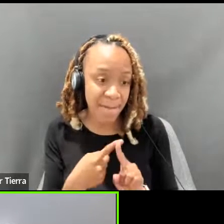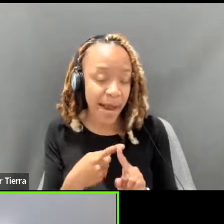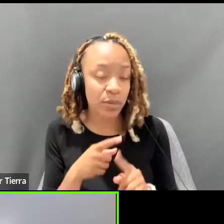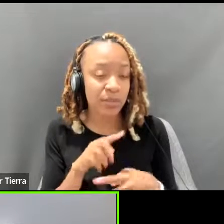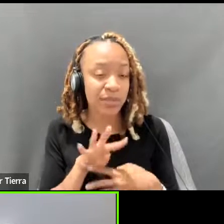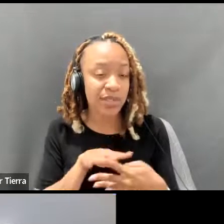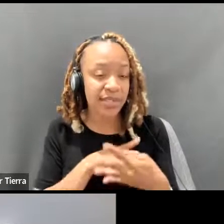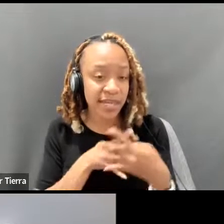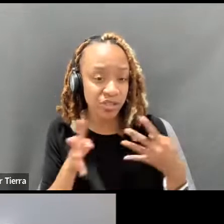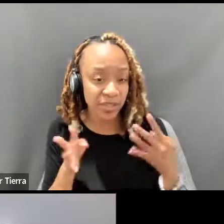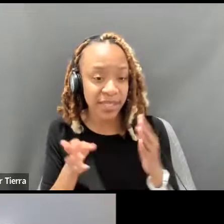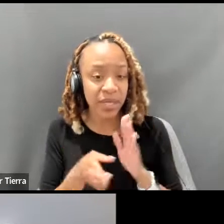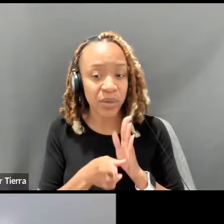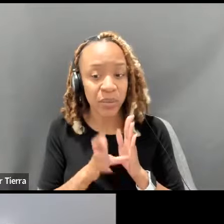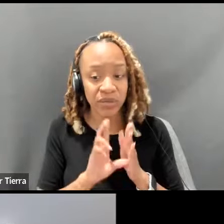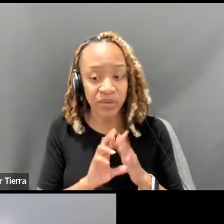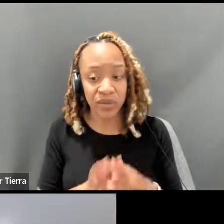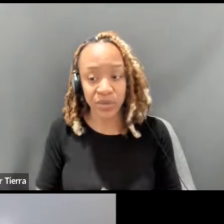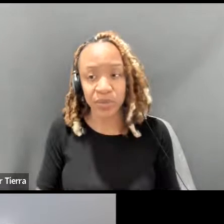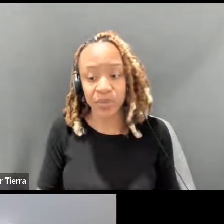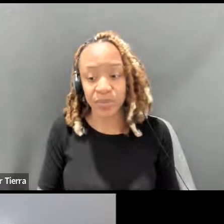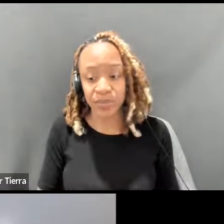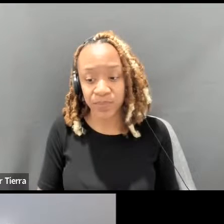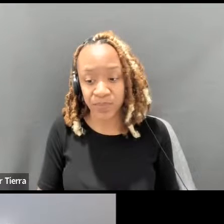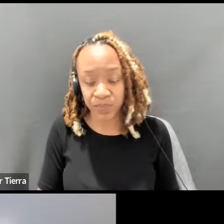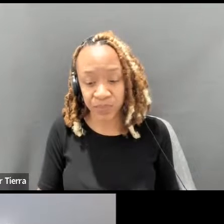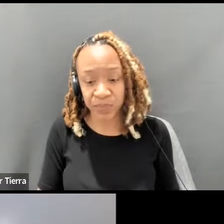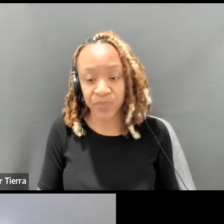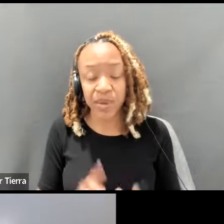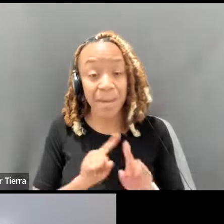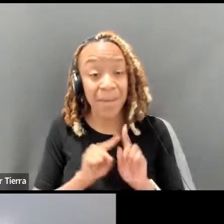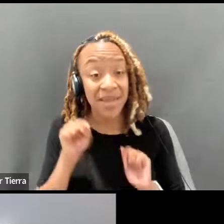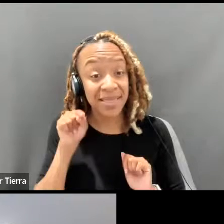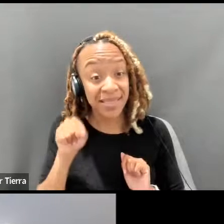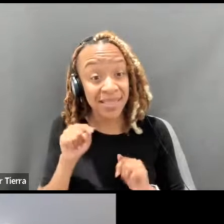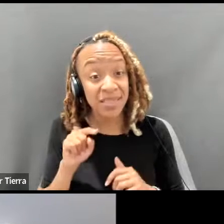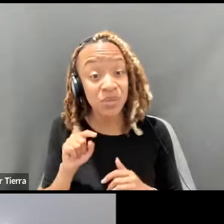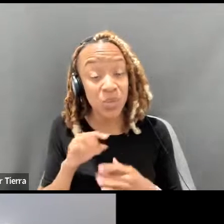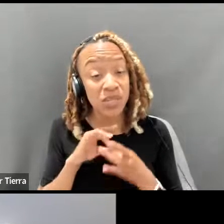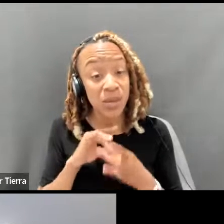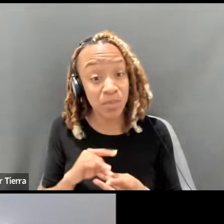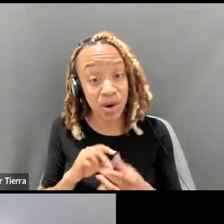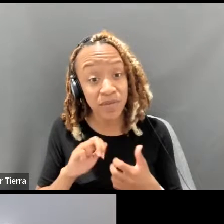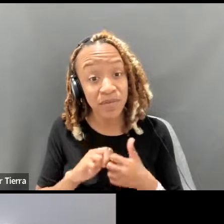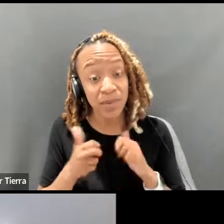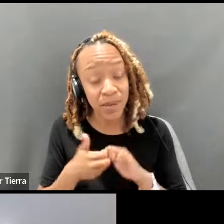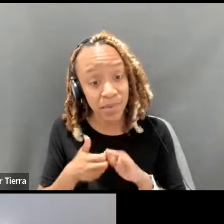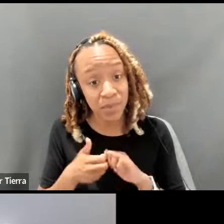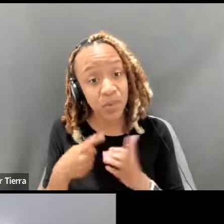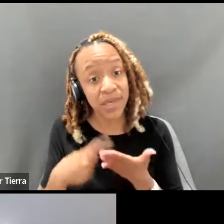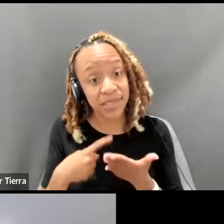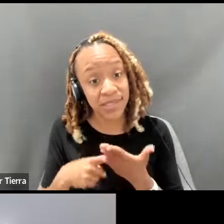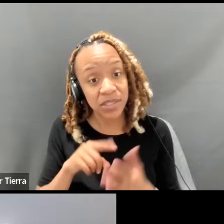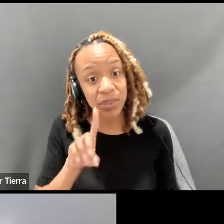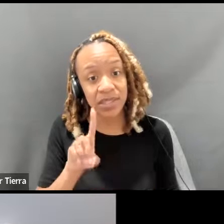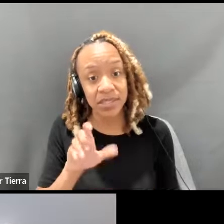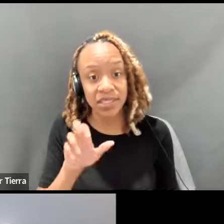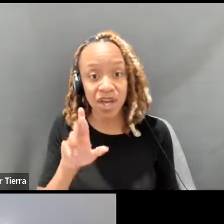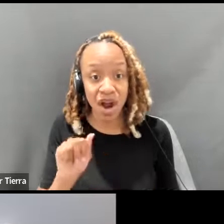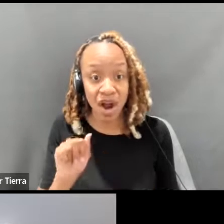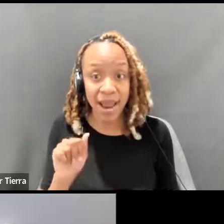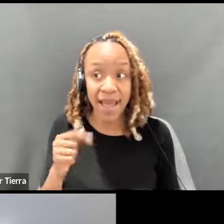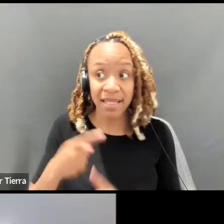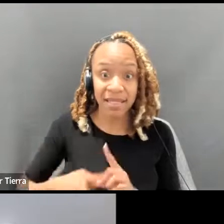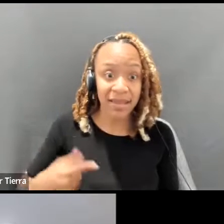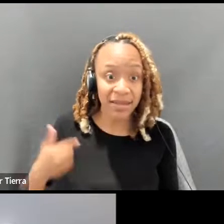scheduling a review. But this was part of the problem that we discussed with DCRA last month, is that these take